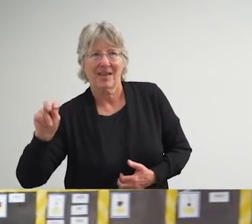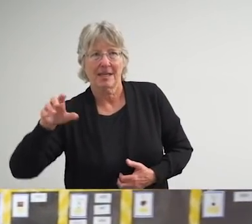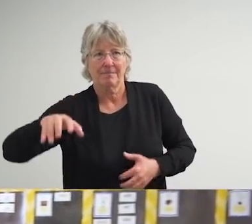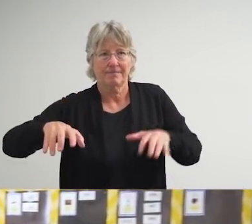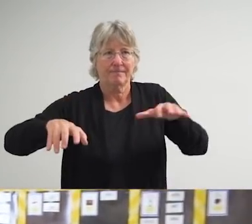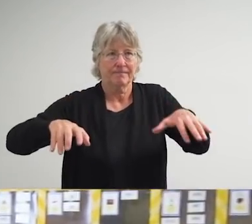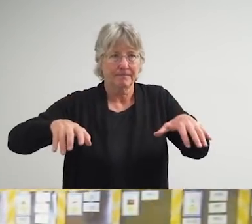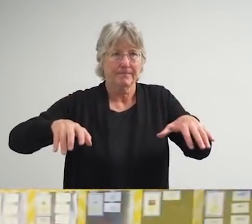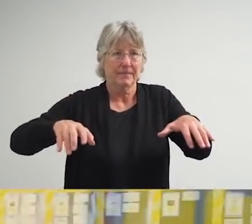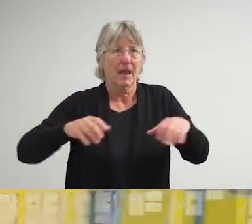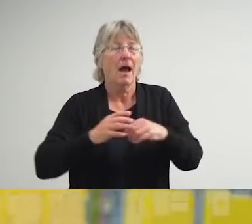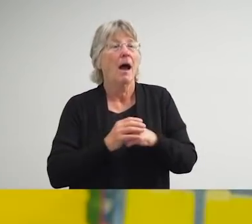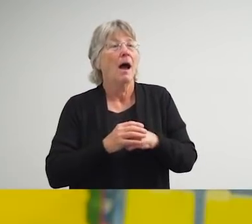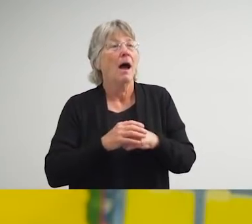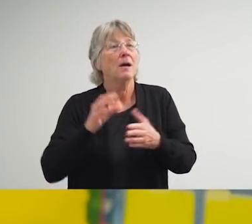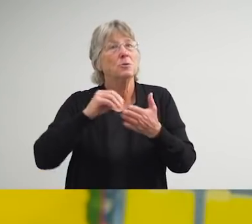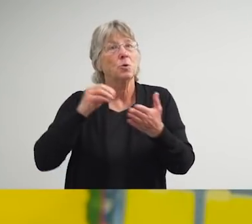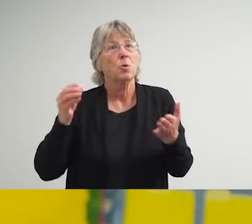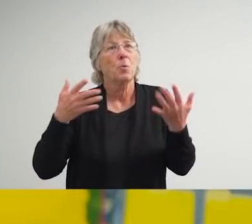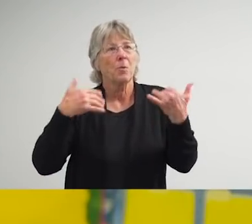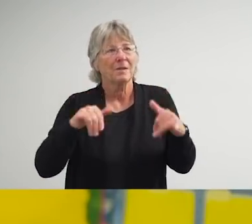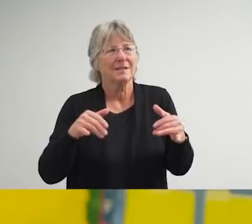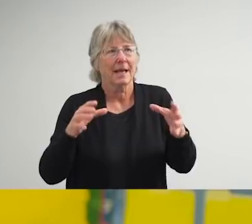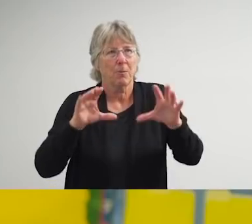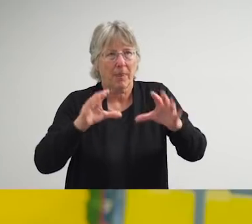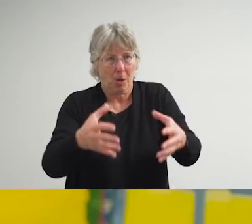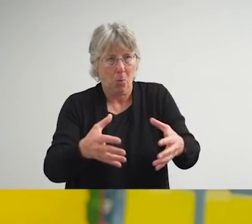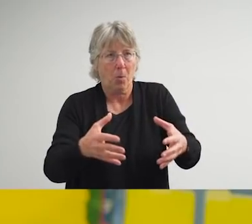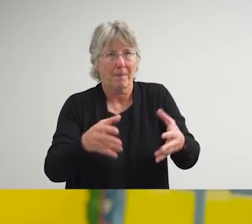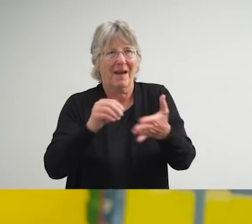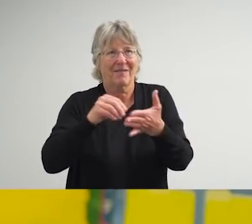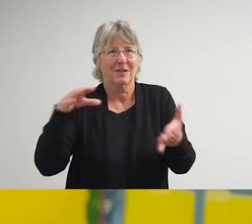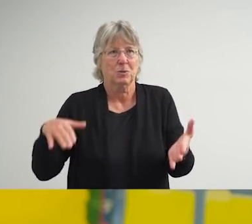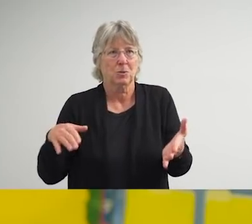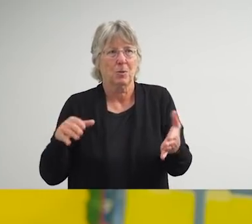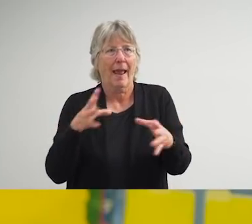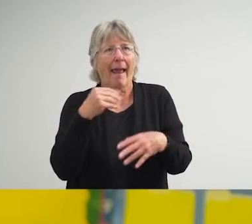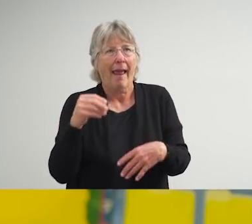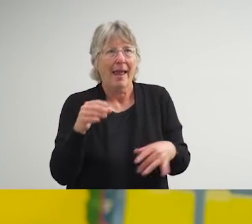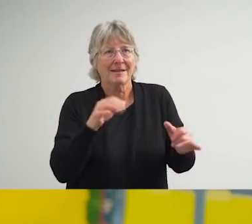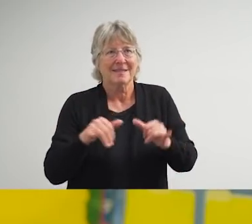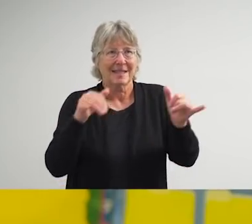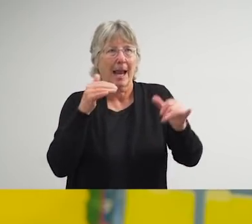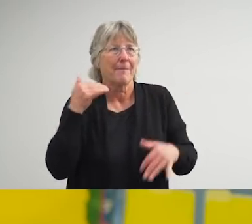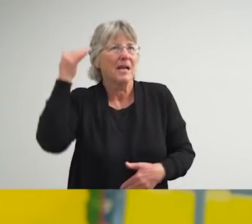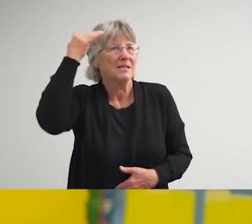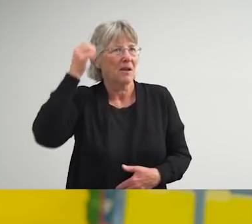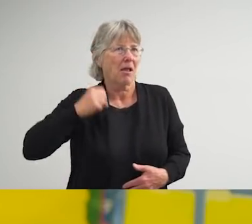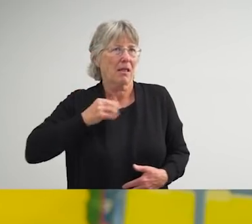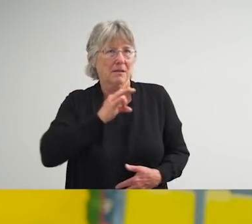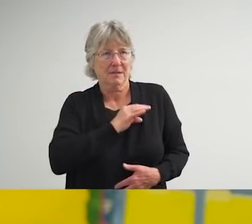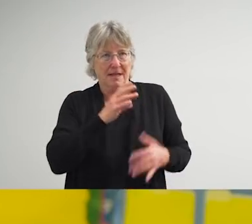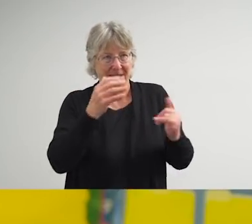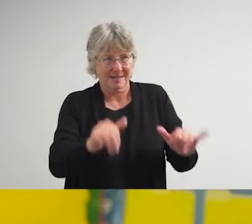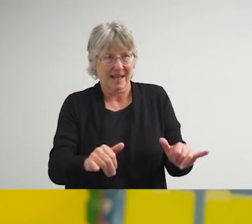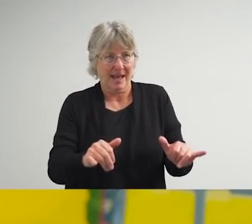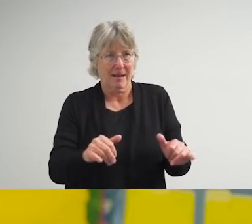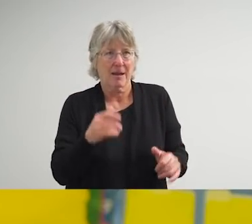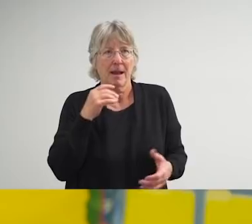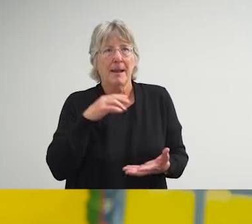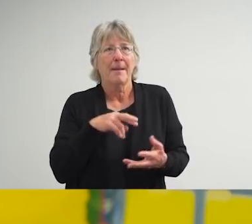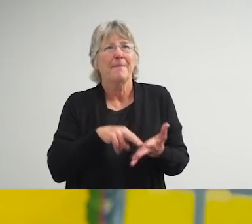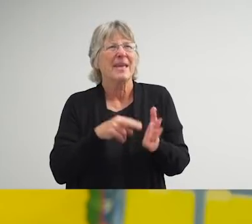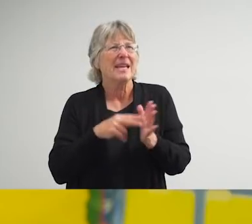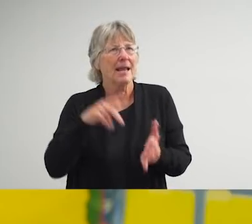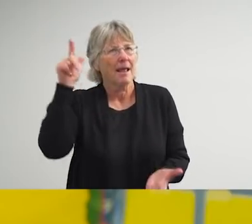another. And students will stay with their cohort or their group of students and adult staff while they're on campus, minimizing the